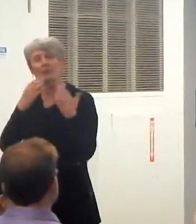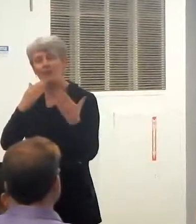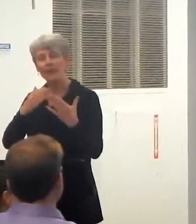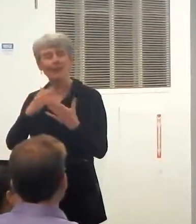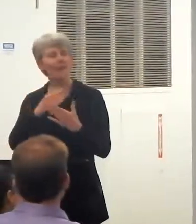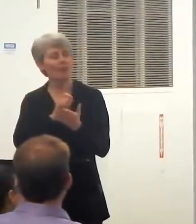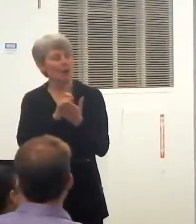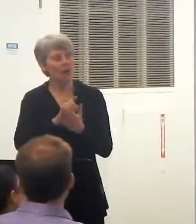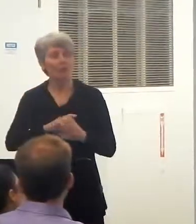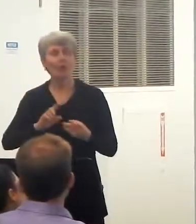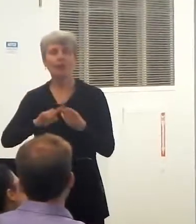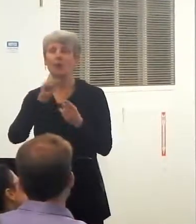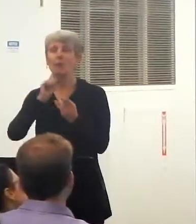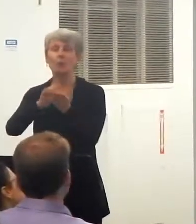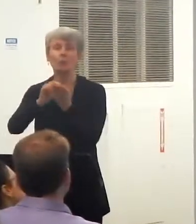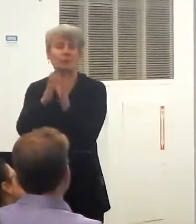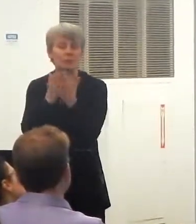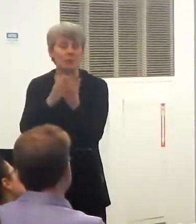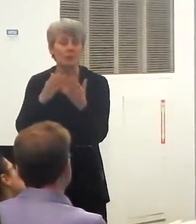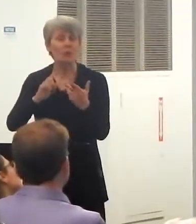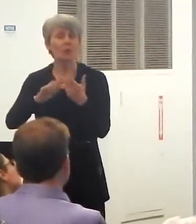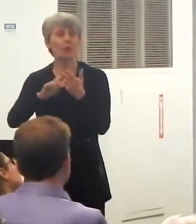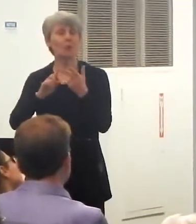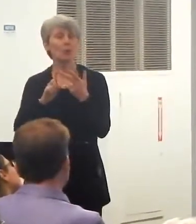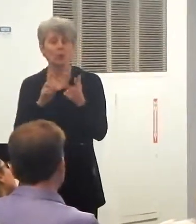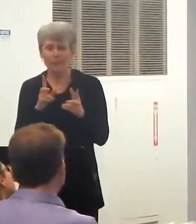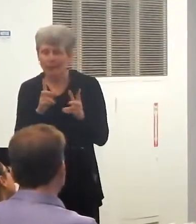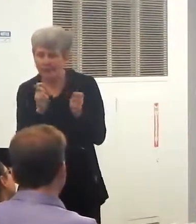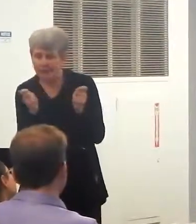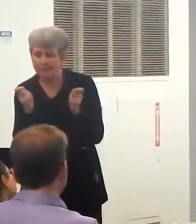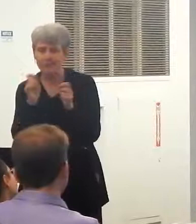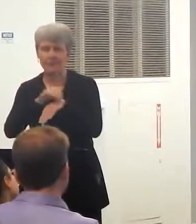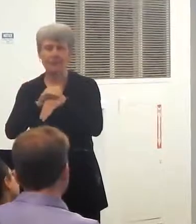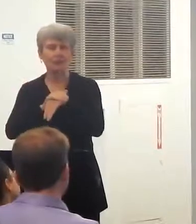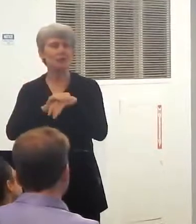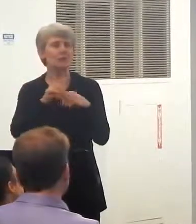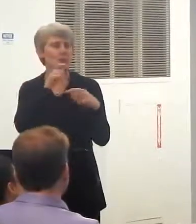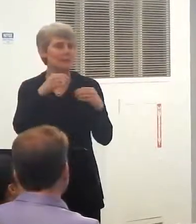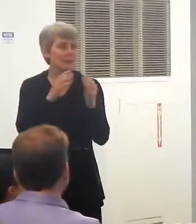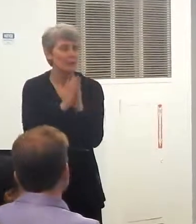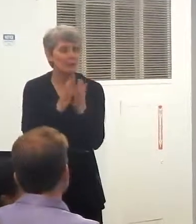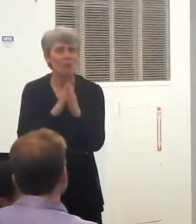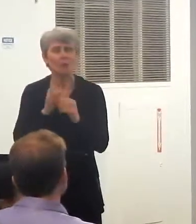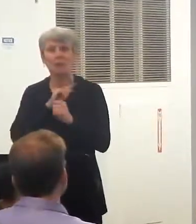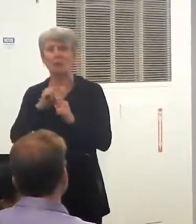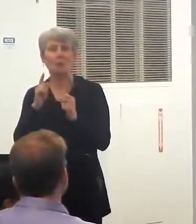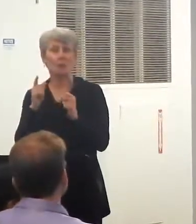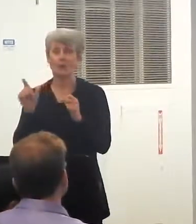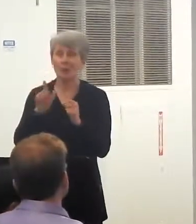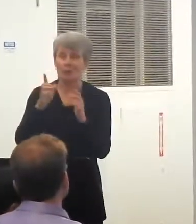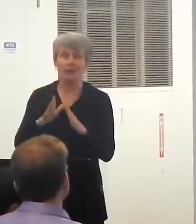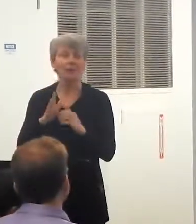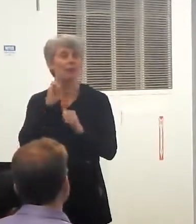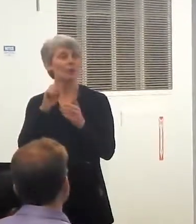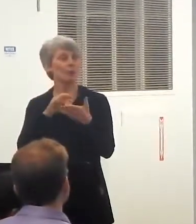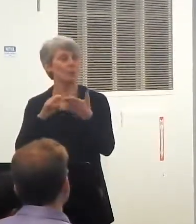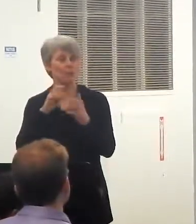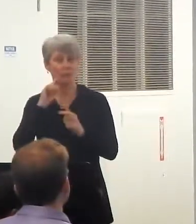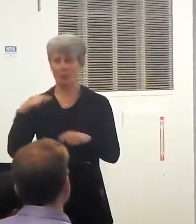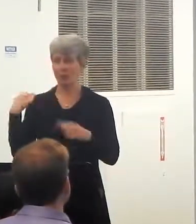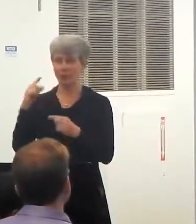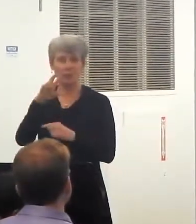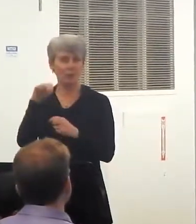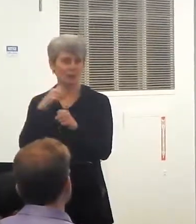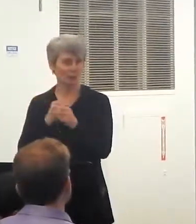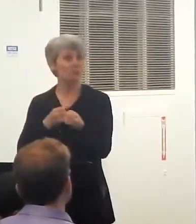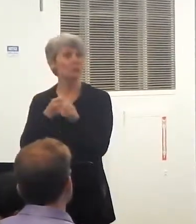authors, publishers, editors, designers, printers, sales reps, librarians, booksellers, and readers for 30 years